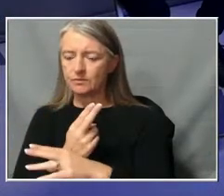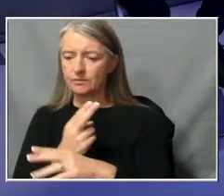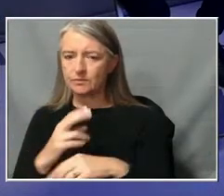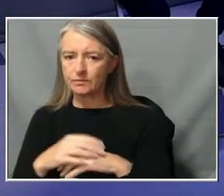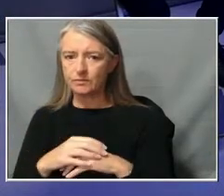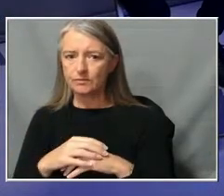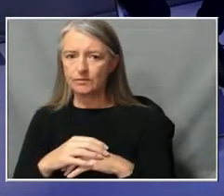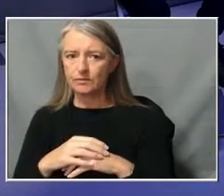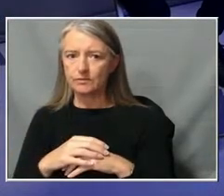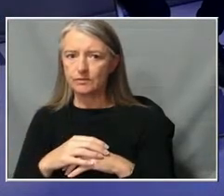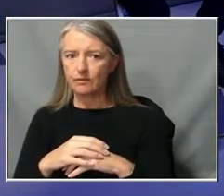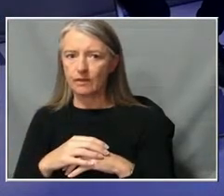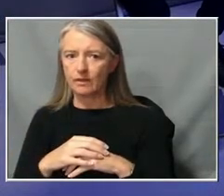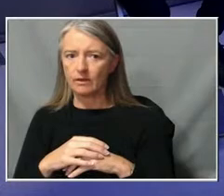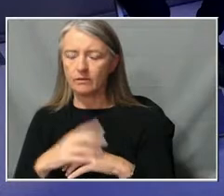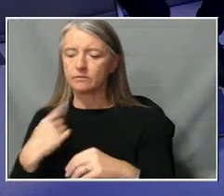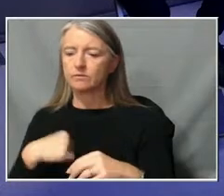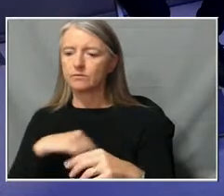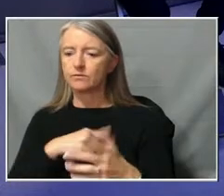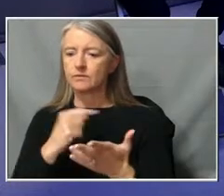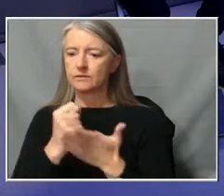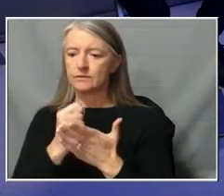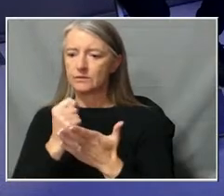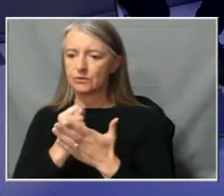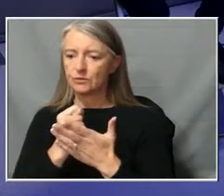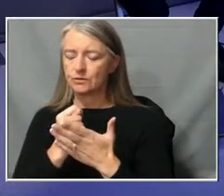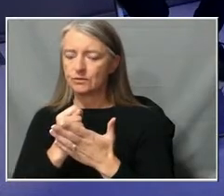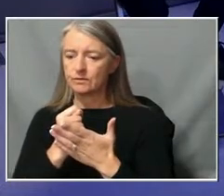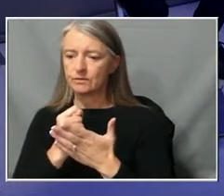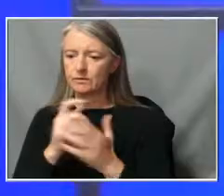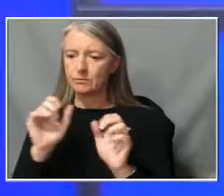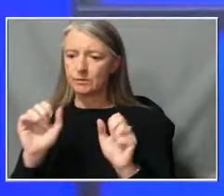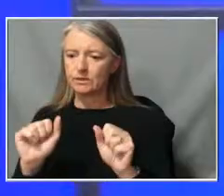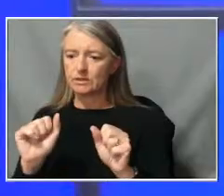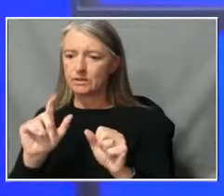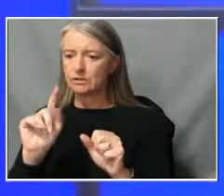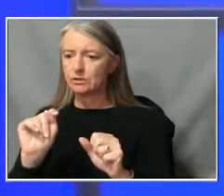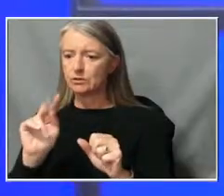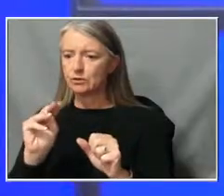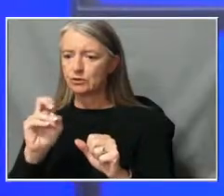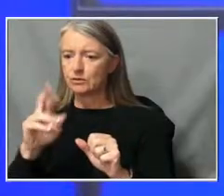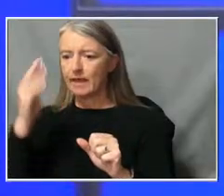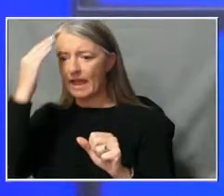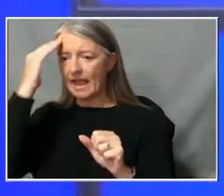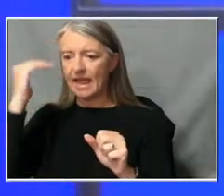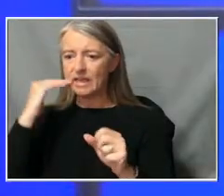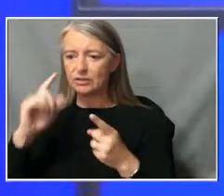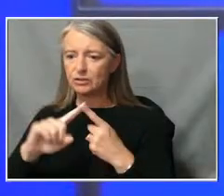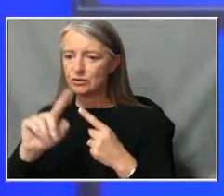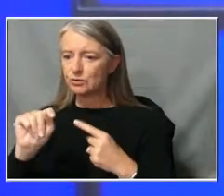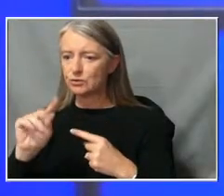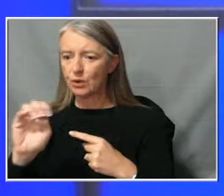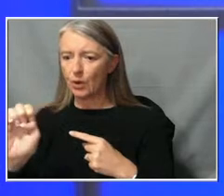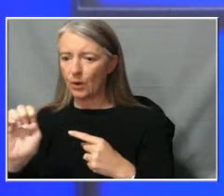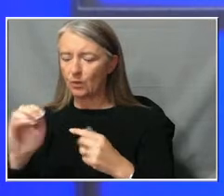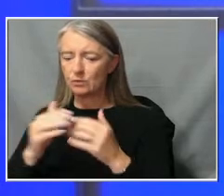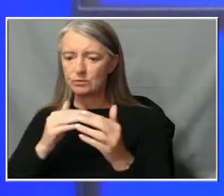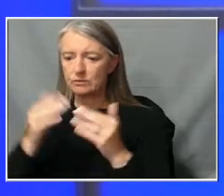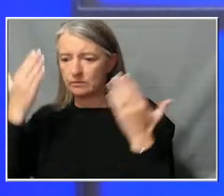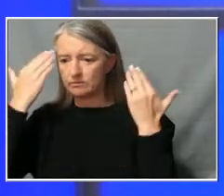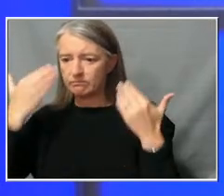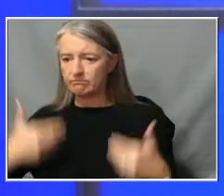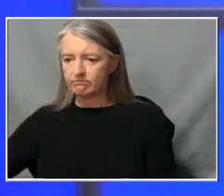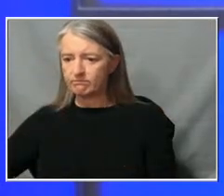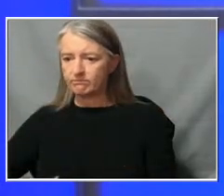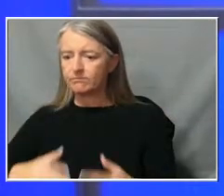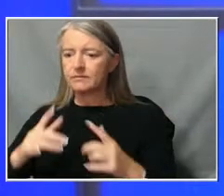So we can treat potentially tumors anywhere from head to toe, really. Some of